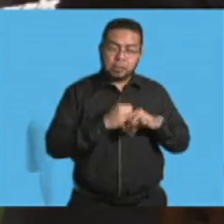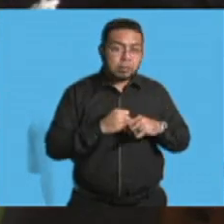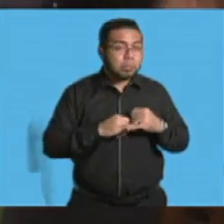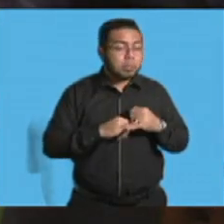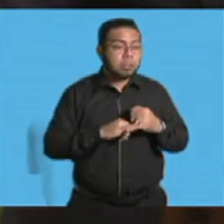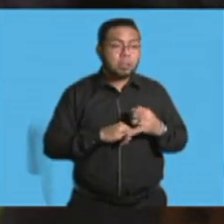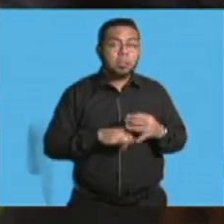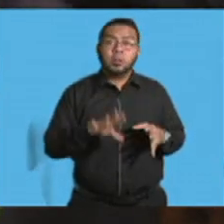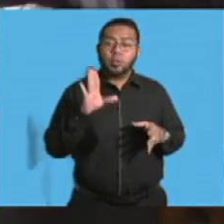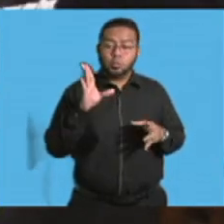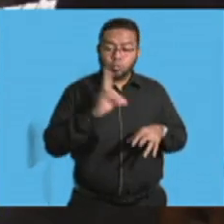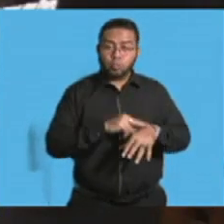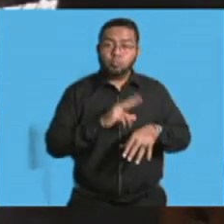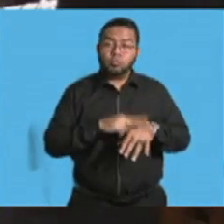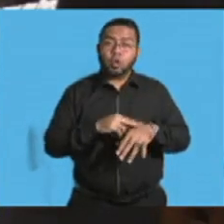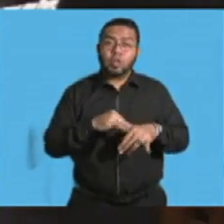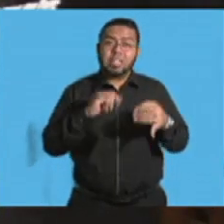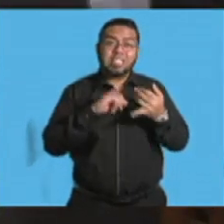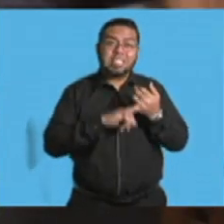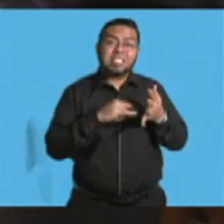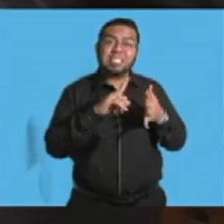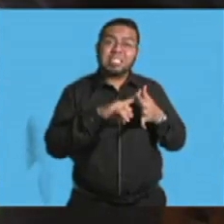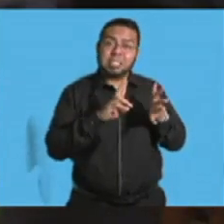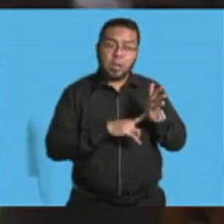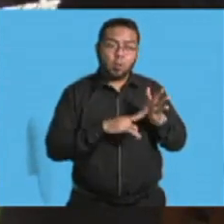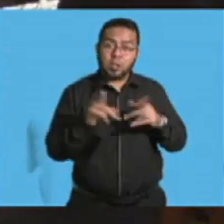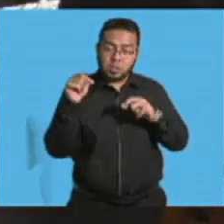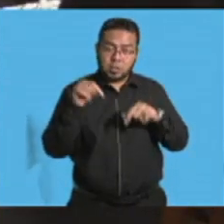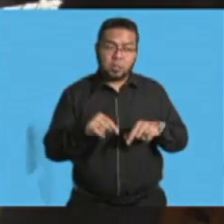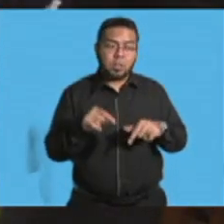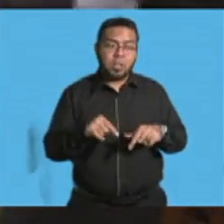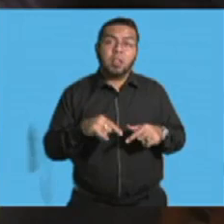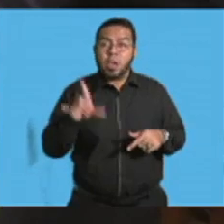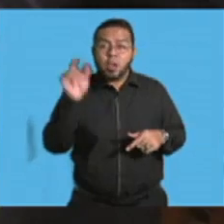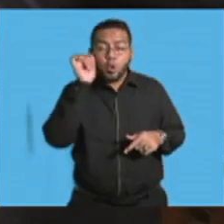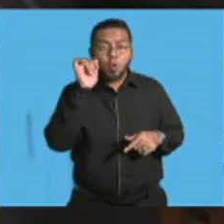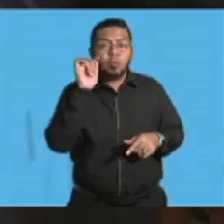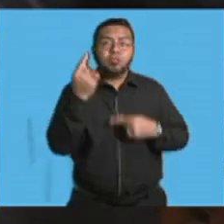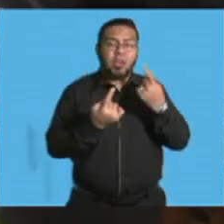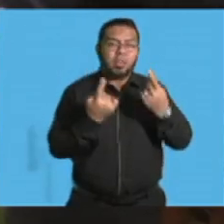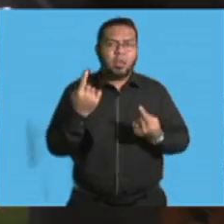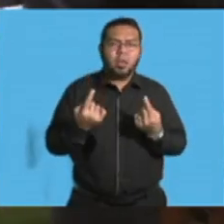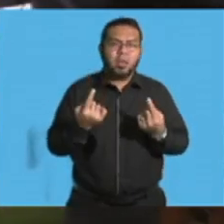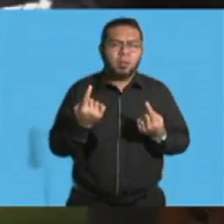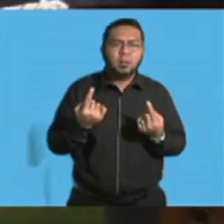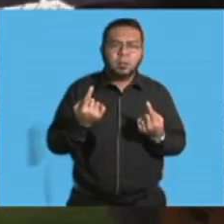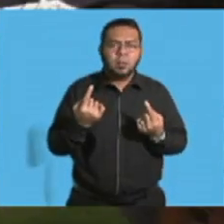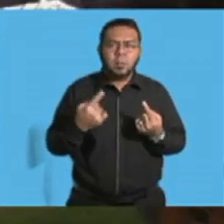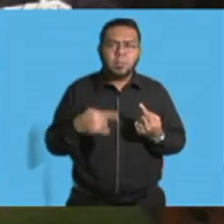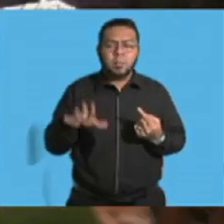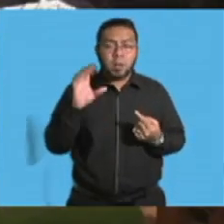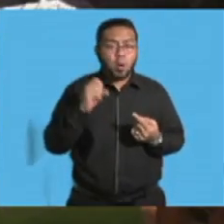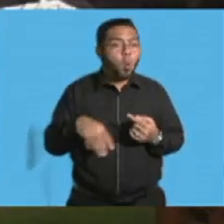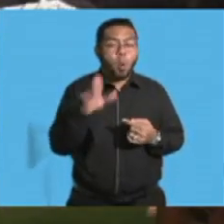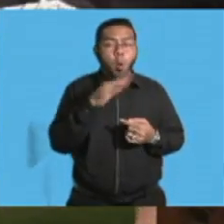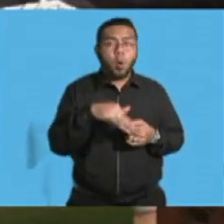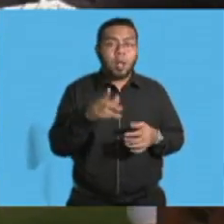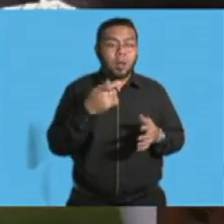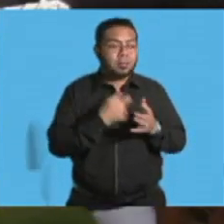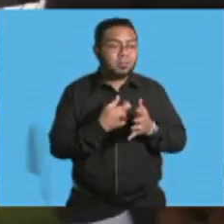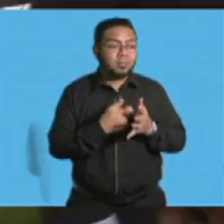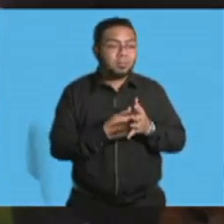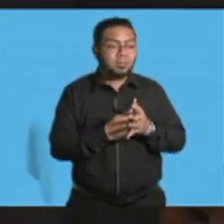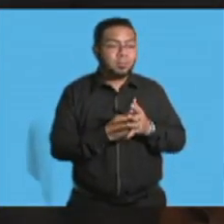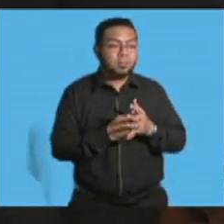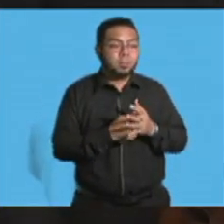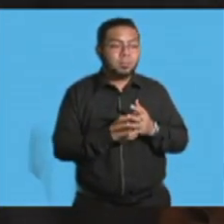Christy Sen was here. Honorable Prasad did not mention him. I understand they knew each other. Madam Speaker, in fact, all our lenders, and more